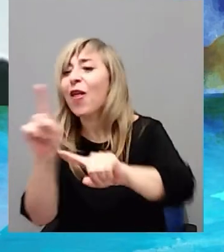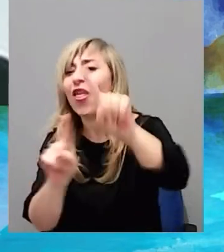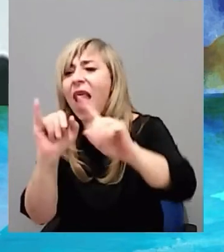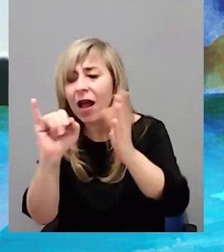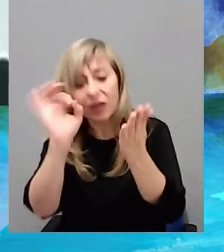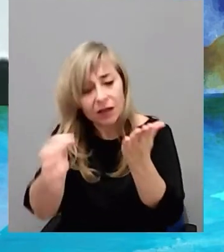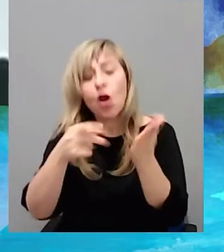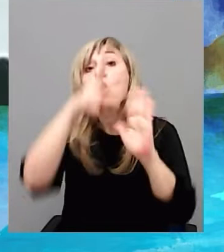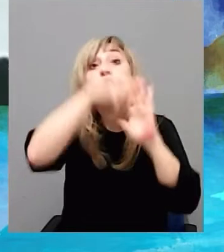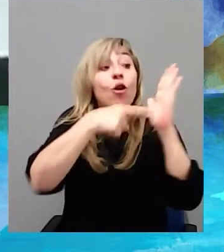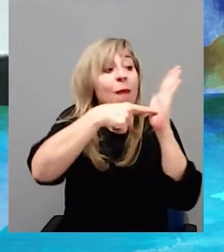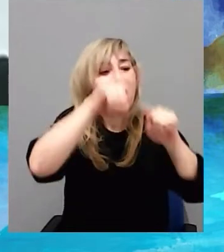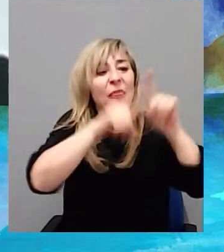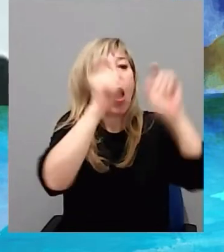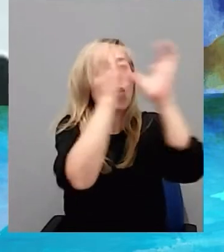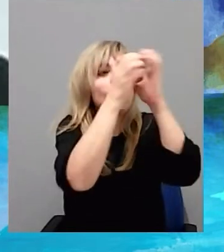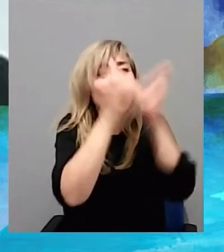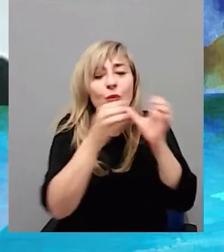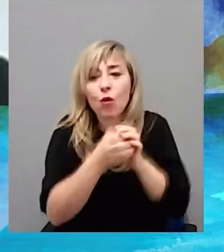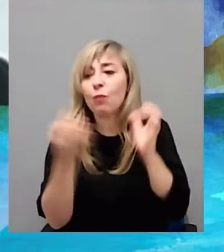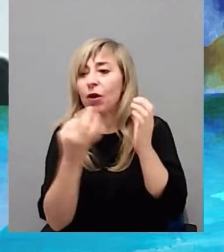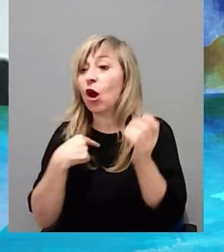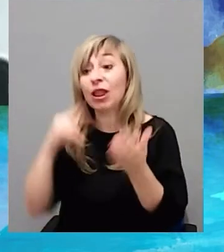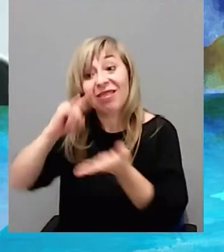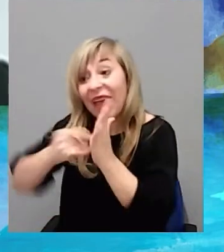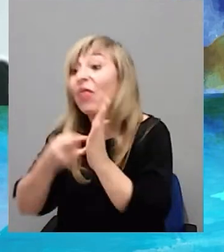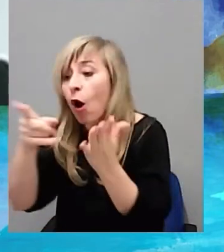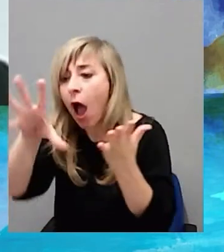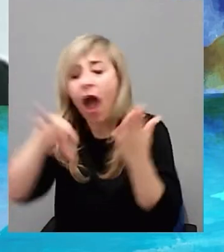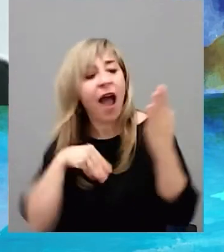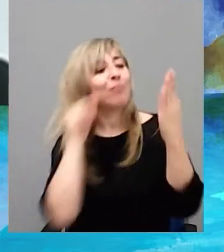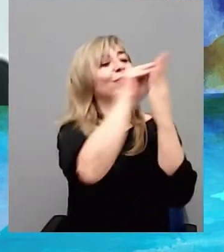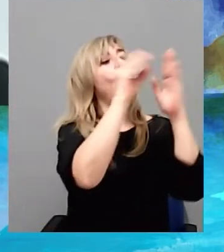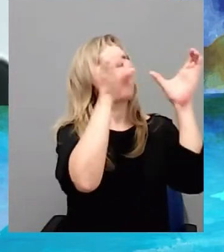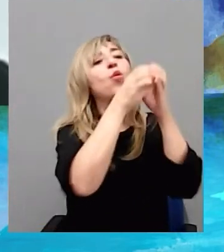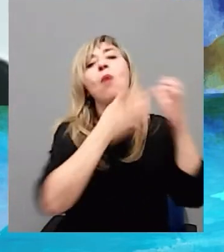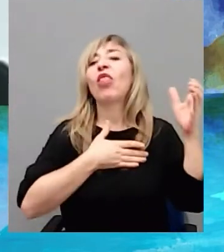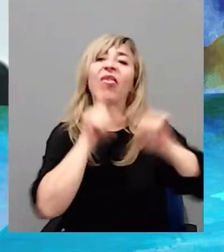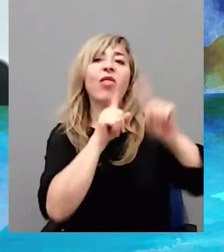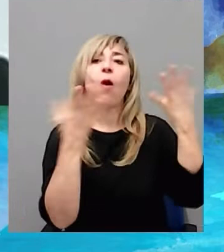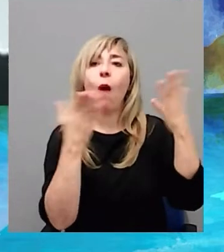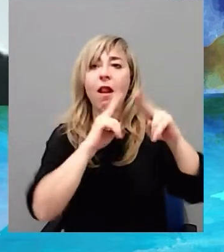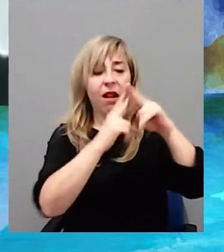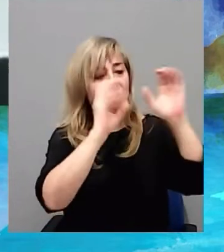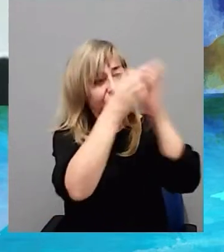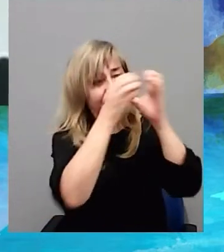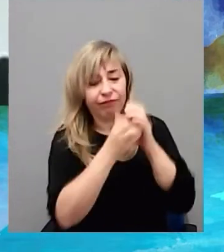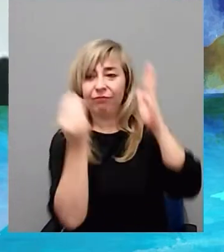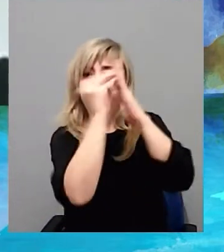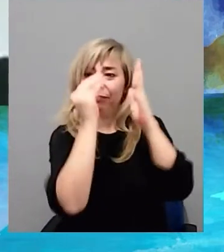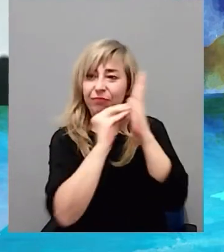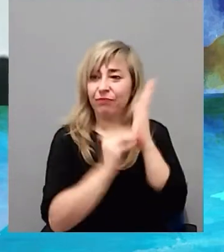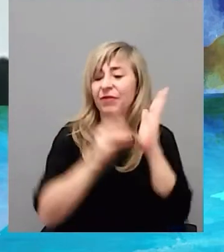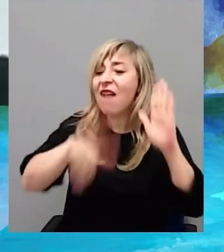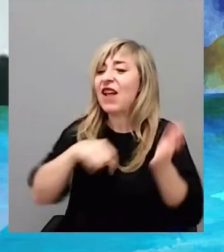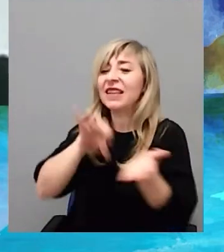into our groups and subgroups of incidents so that we have the technical information that we need to